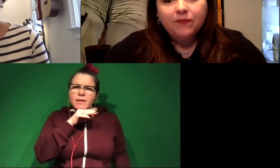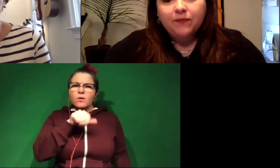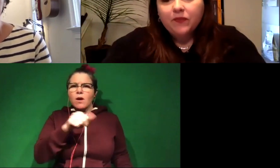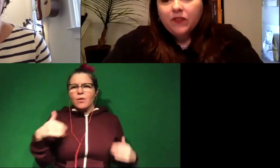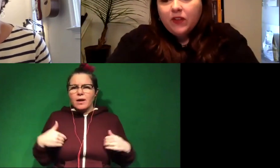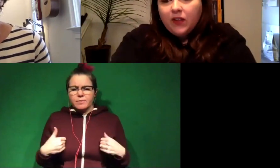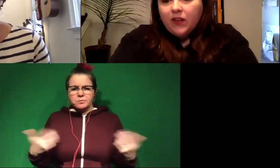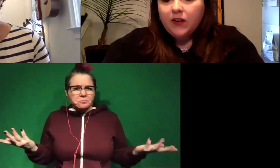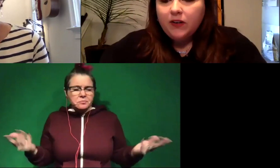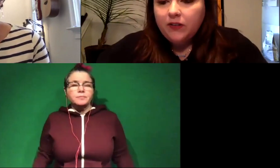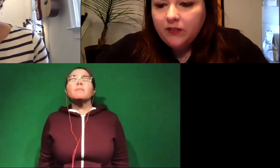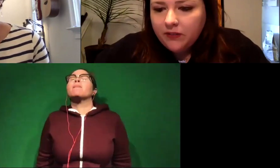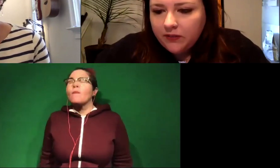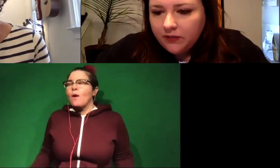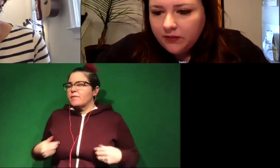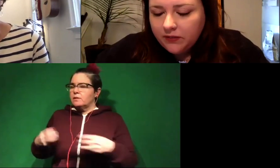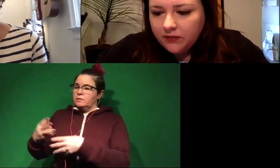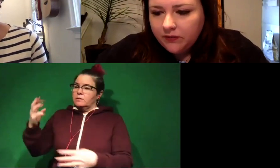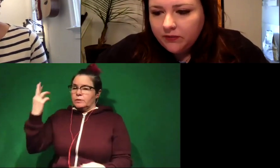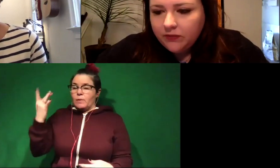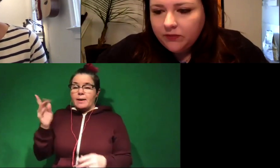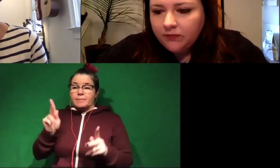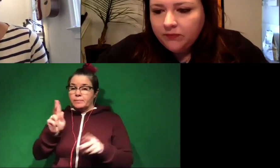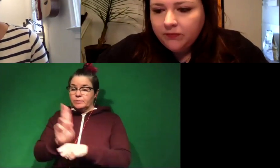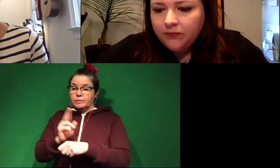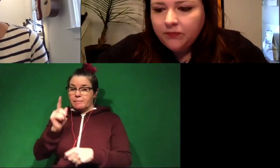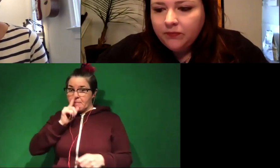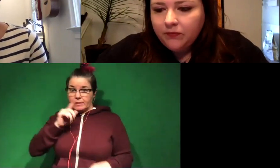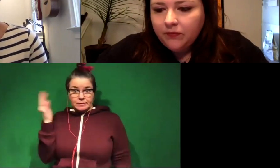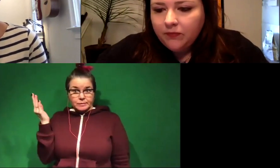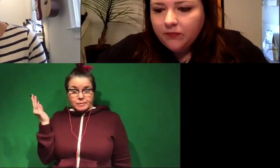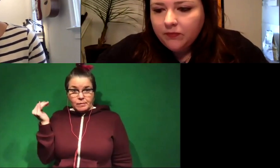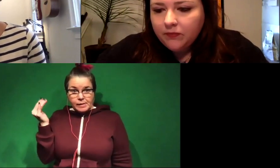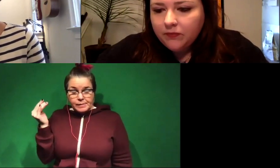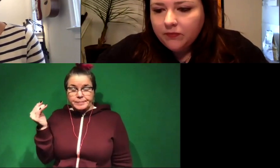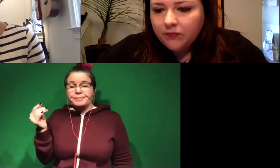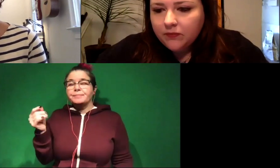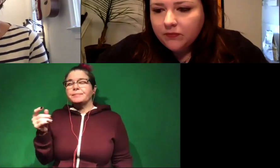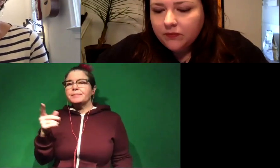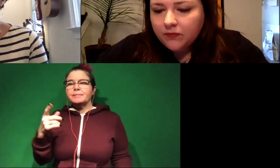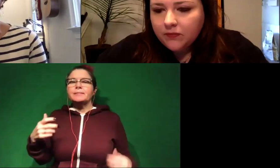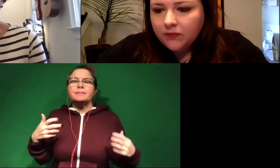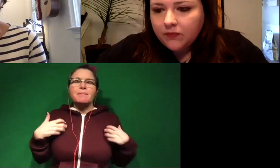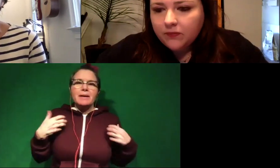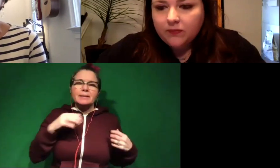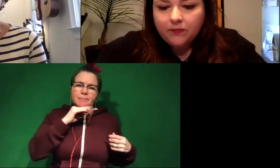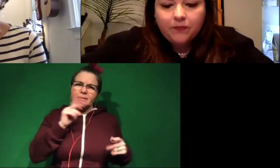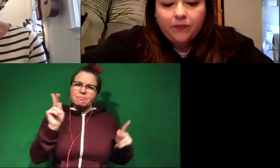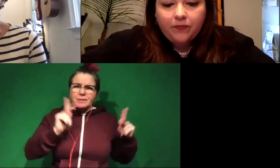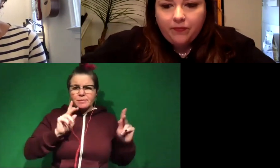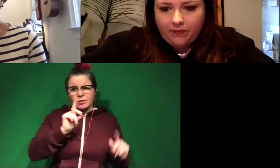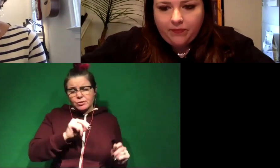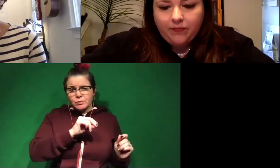animals? There's a lot of reasons why people use mice instead of monkeys or pigs. And there are people who study, so there is a